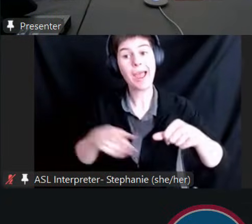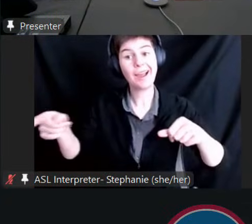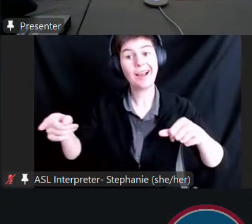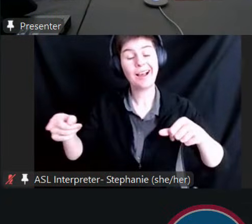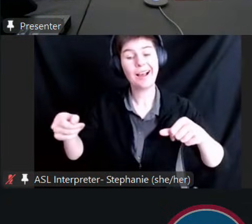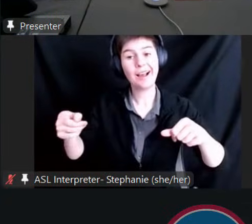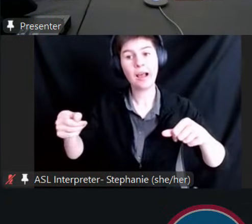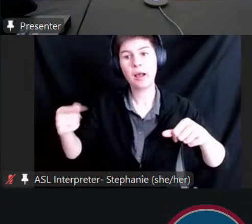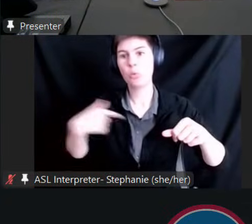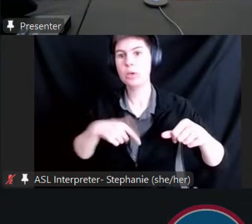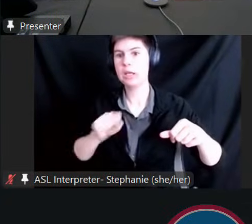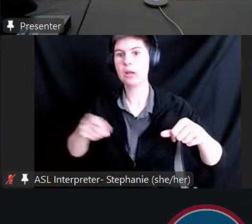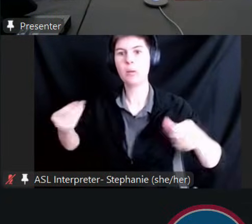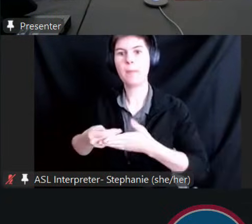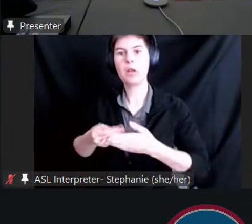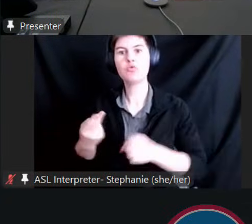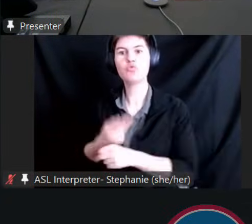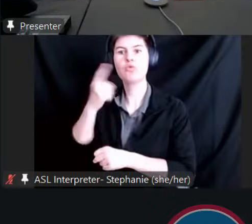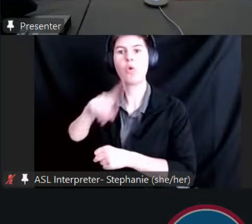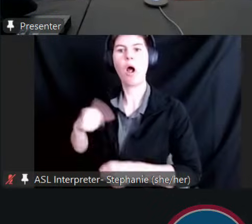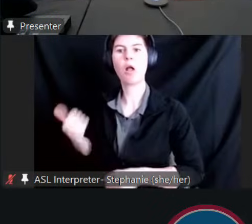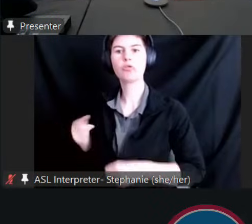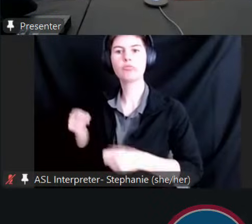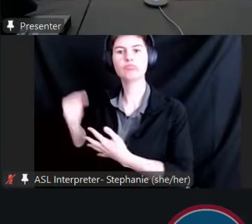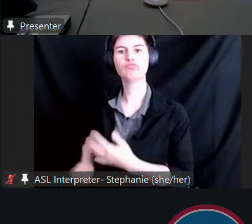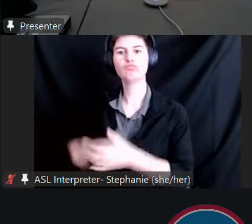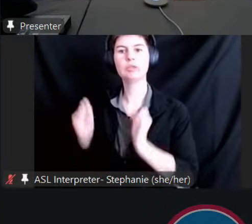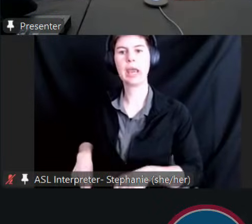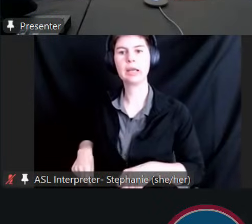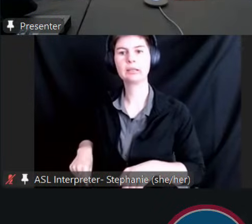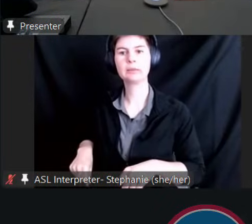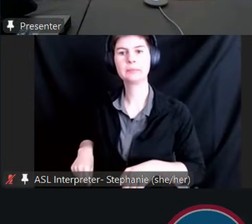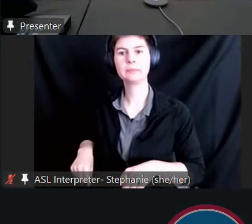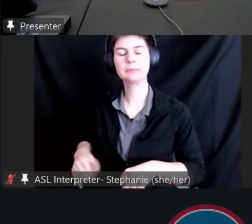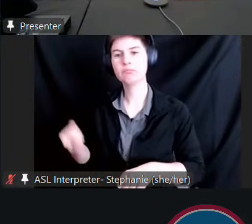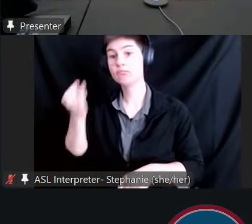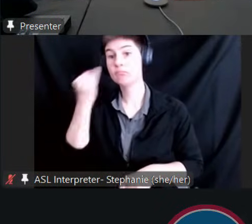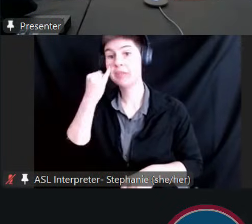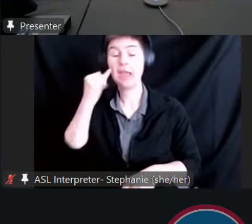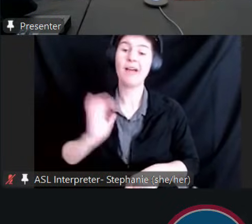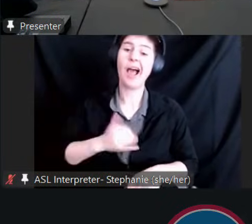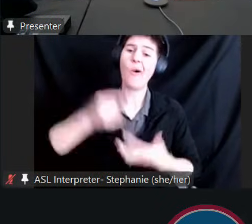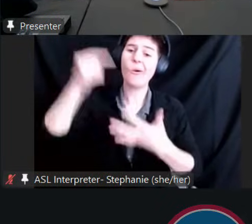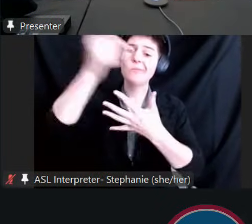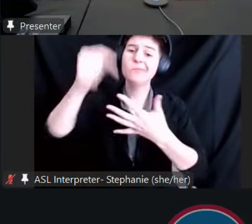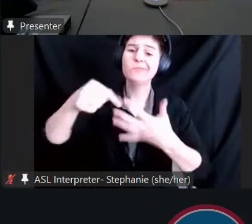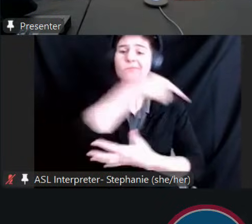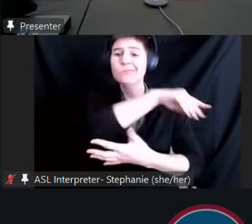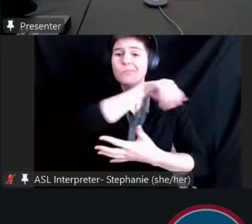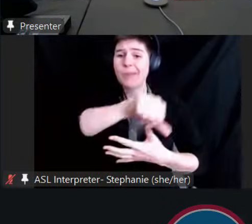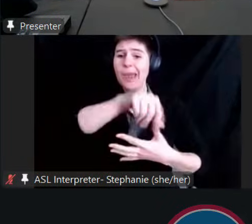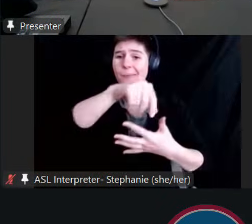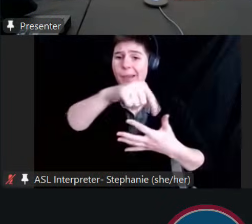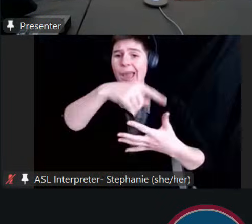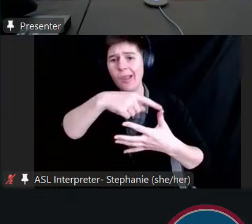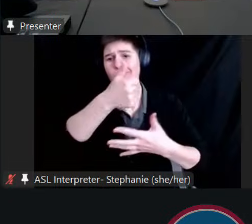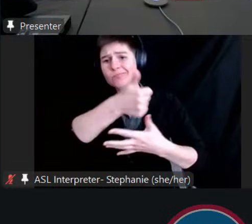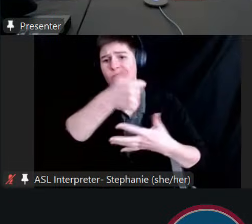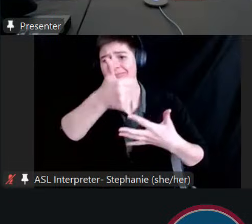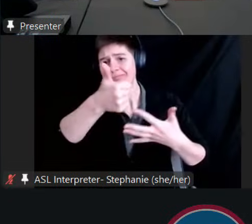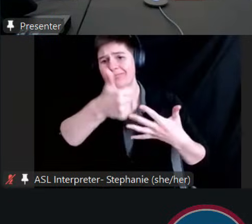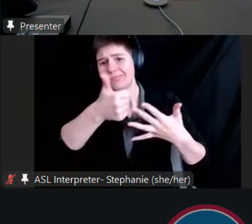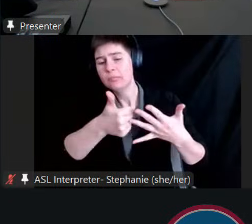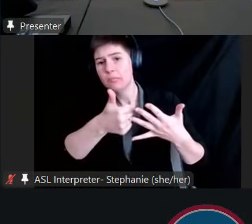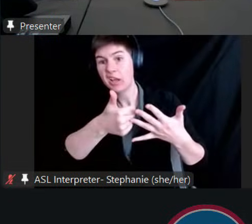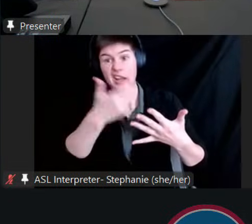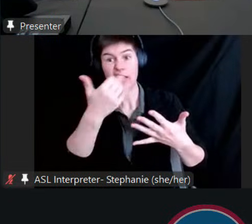but you know what I'm saying? Like, you know, if we can like check some of the things off the list that they're paying for outside of that, you know, that we won't be able